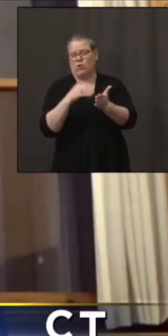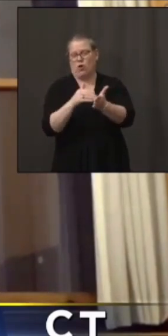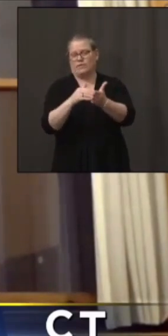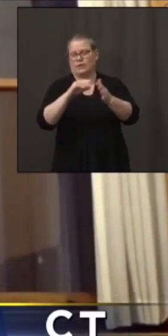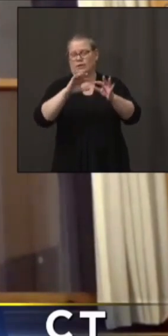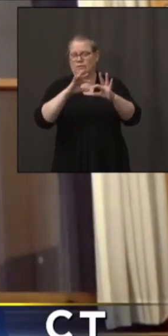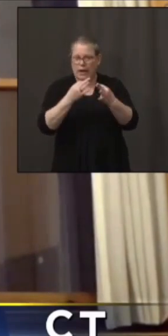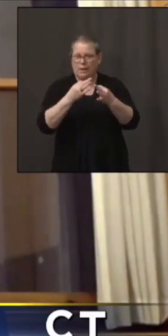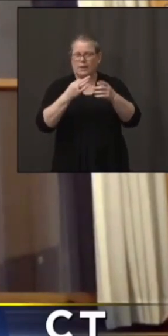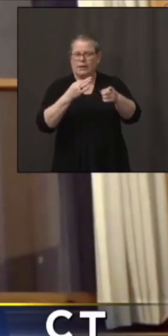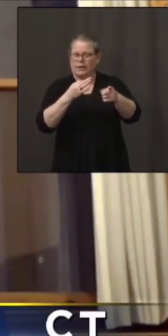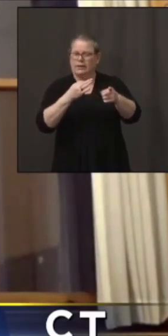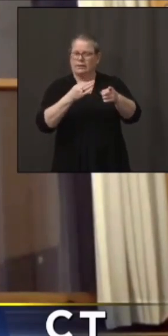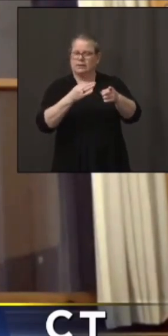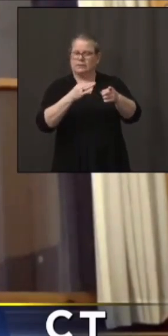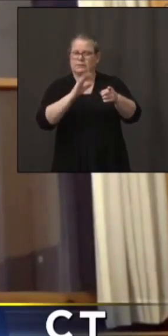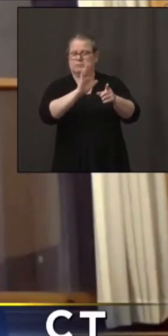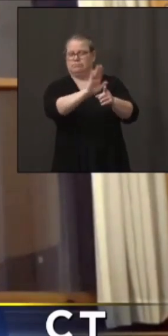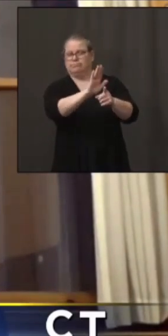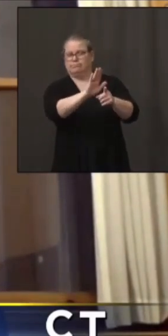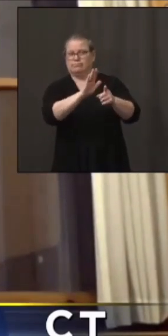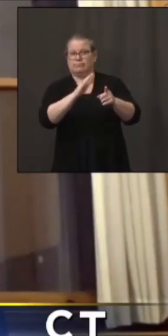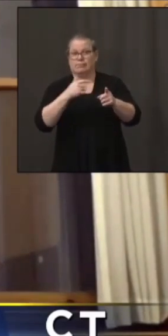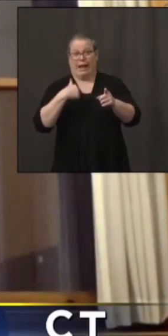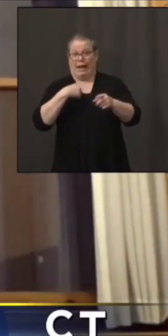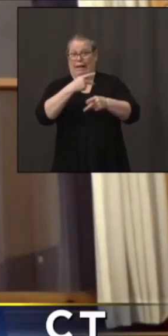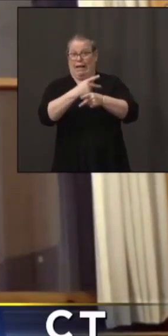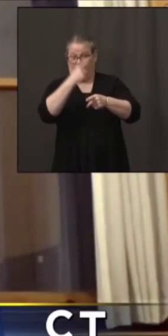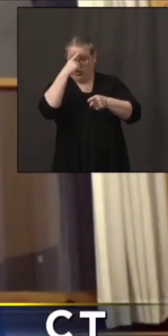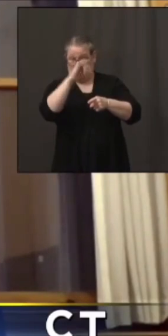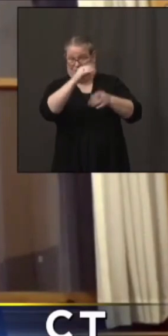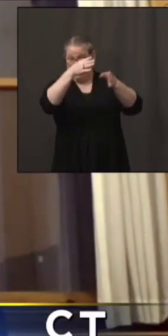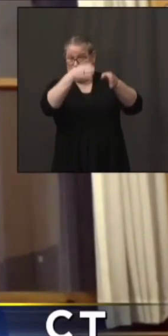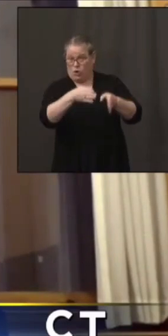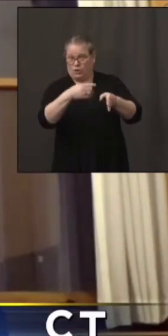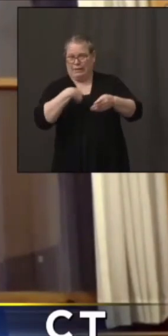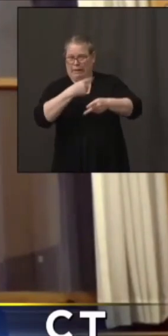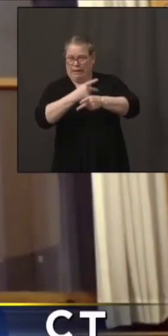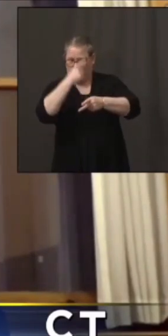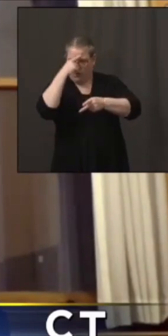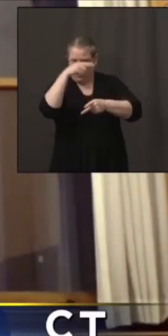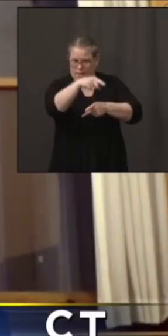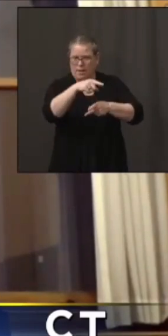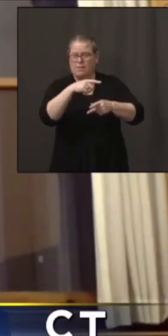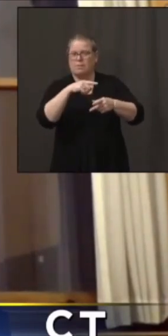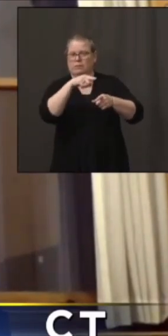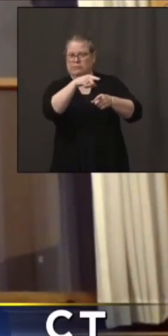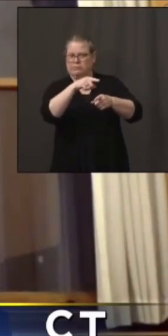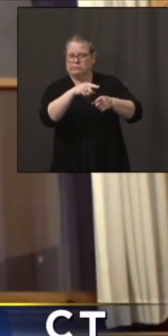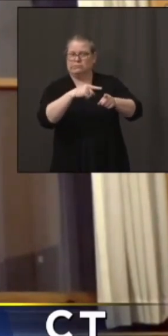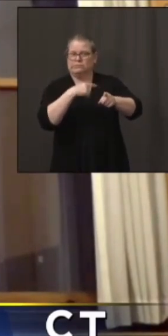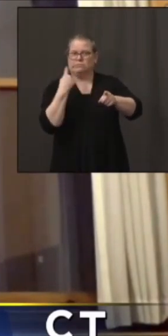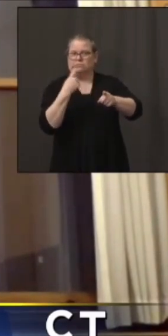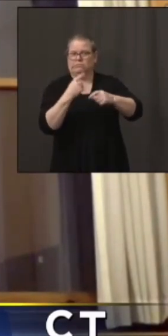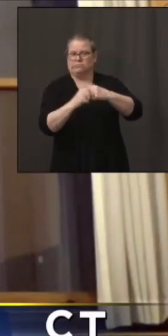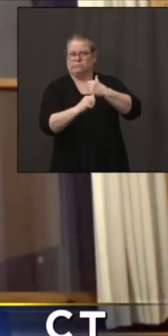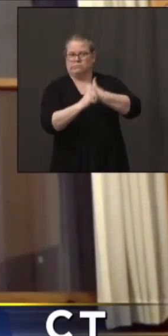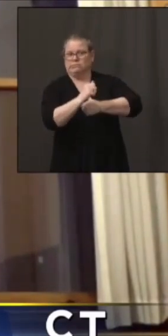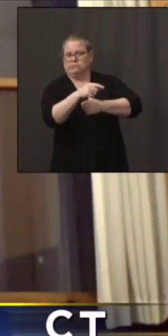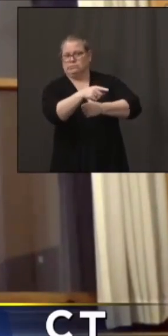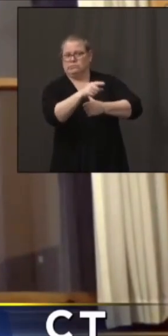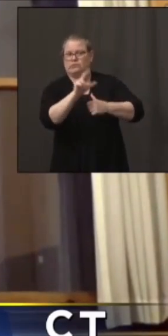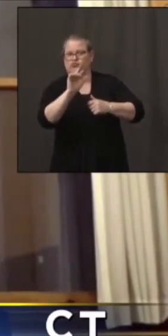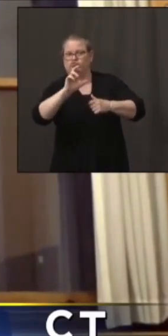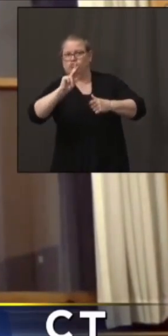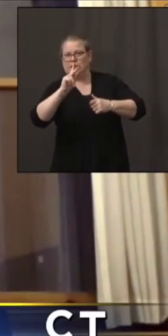high risk, and they're going to have to be in their home. They're going to have to be helping that person, and so it's certainly something they're considering. But for